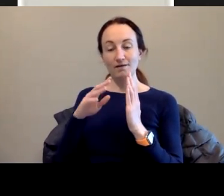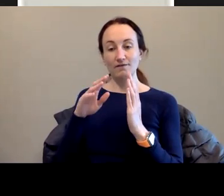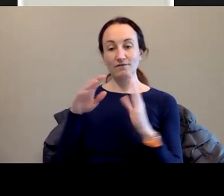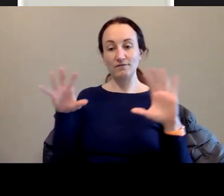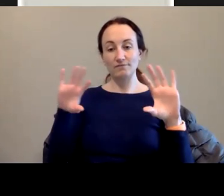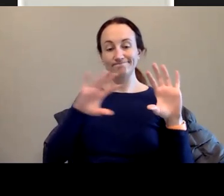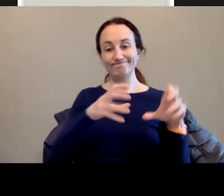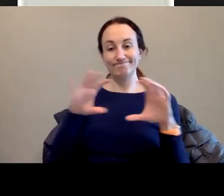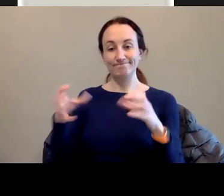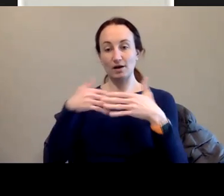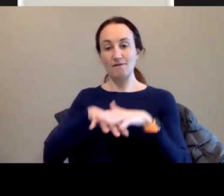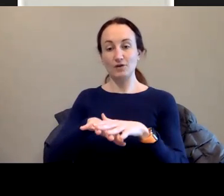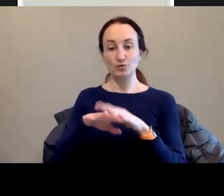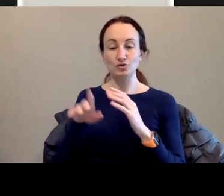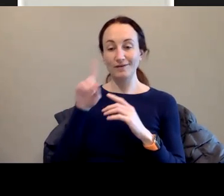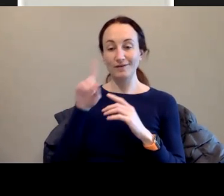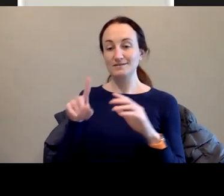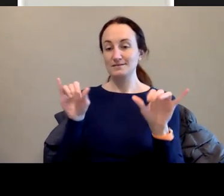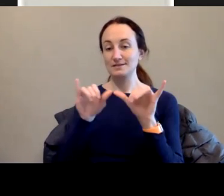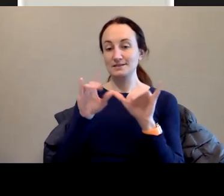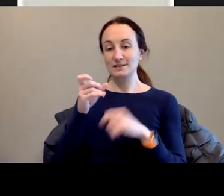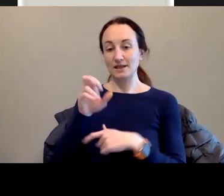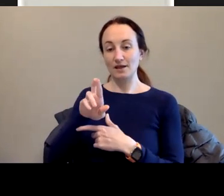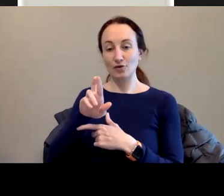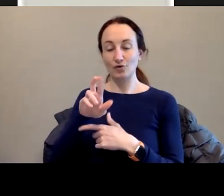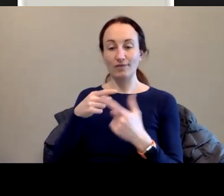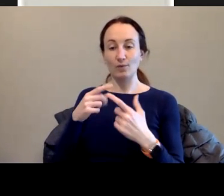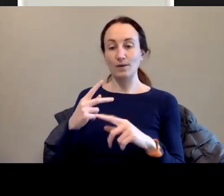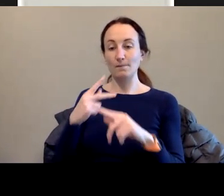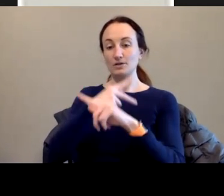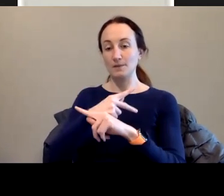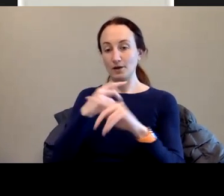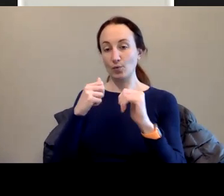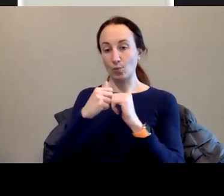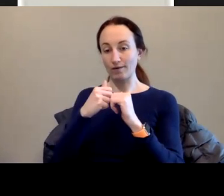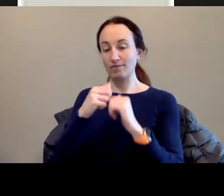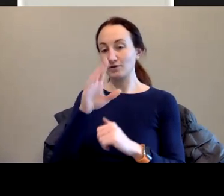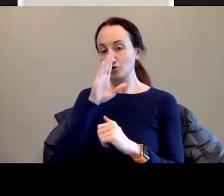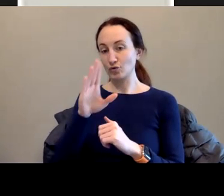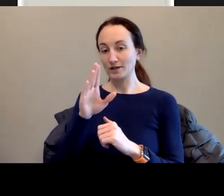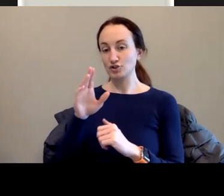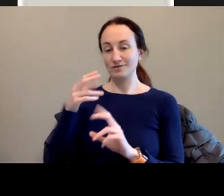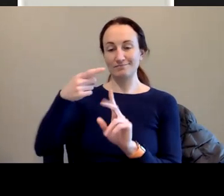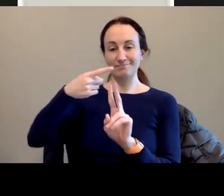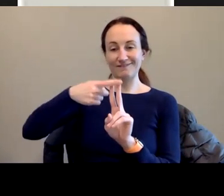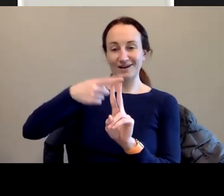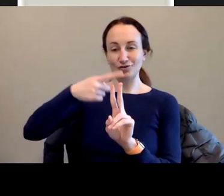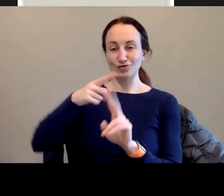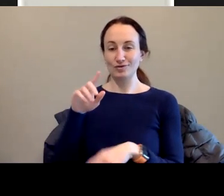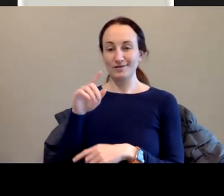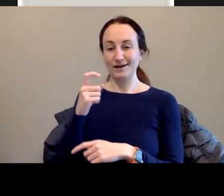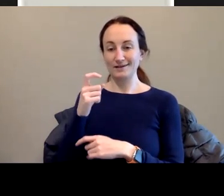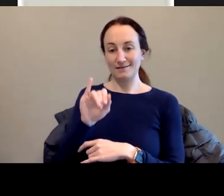we multiply it with this direction vector xi minus